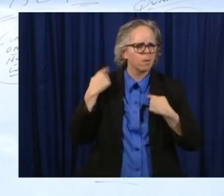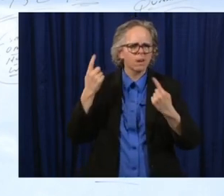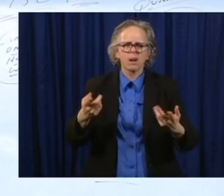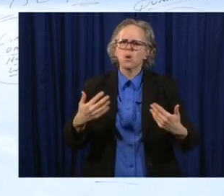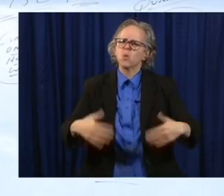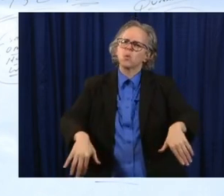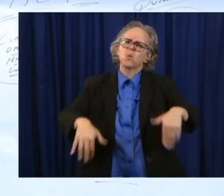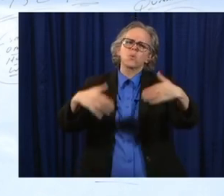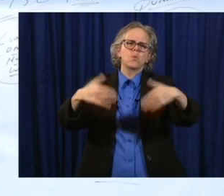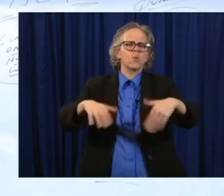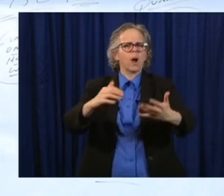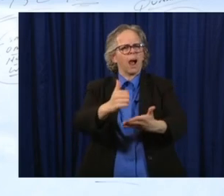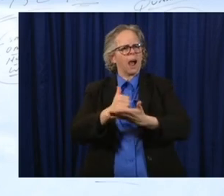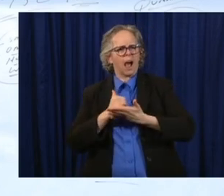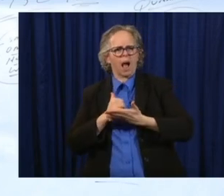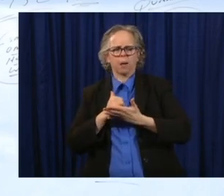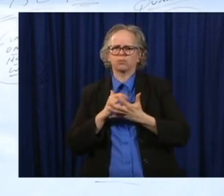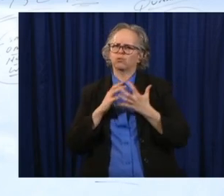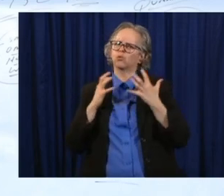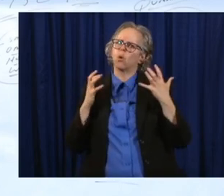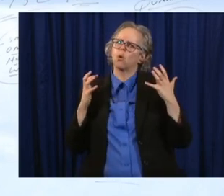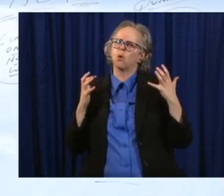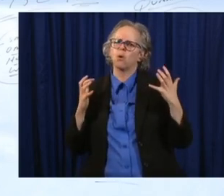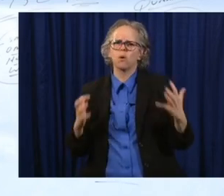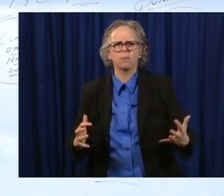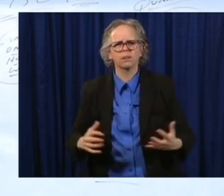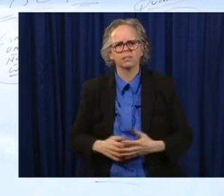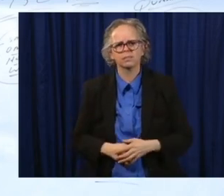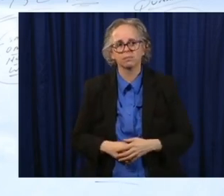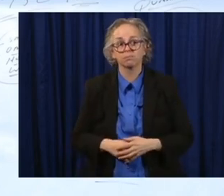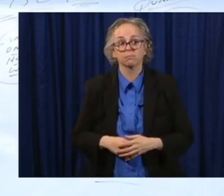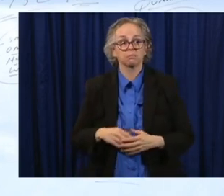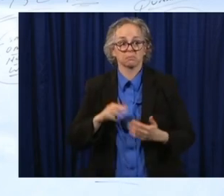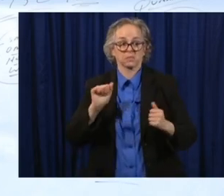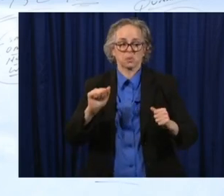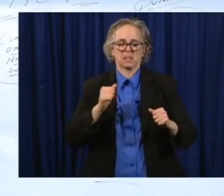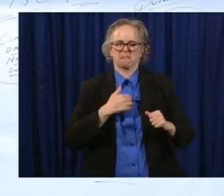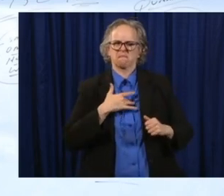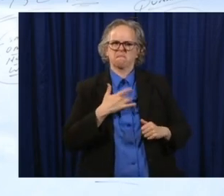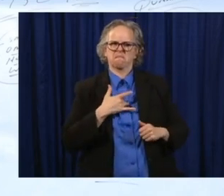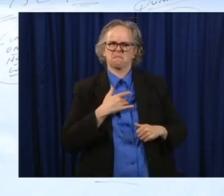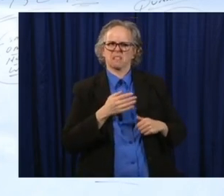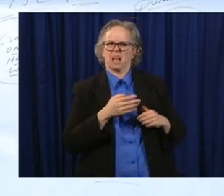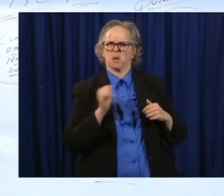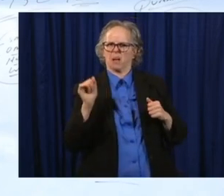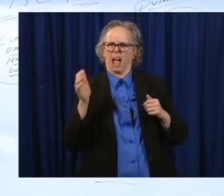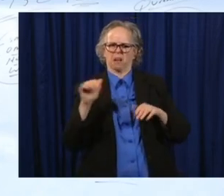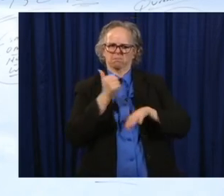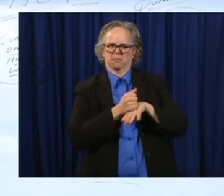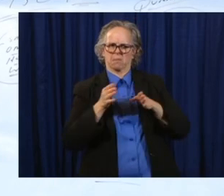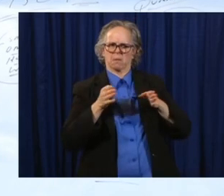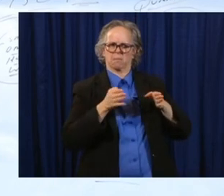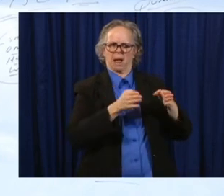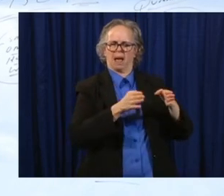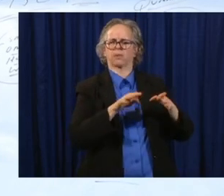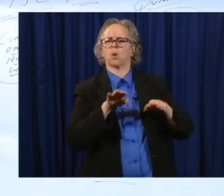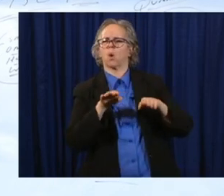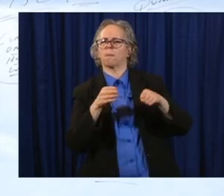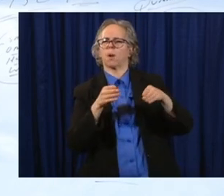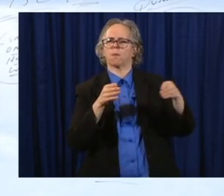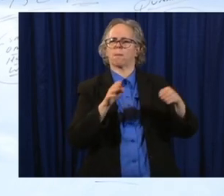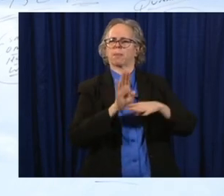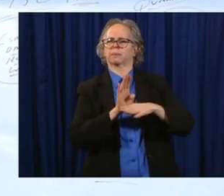distancing. And so we're going to be able to start down the pathway of trying to get some businesses up and running. And